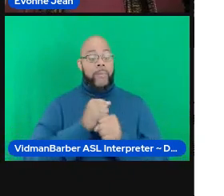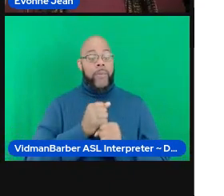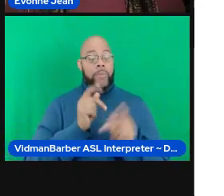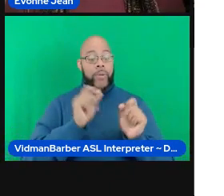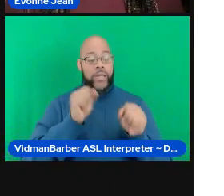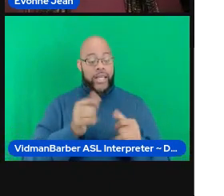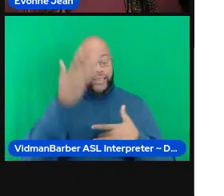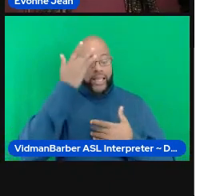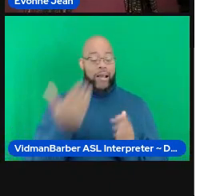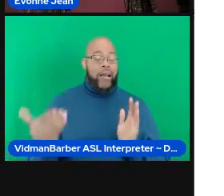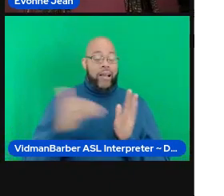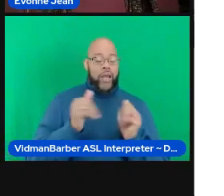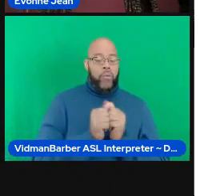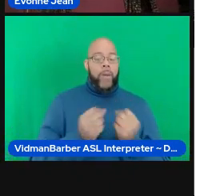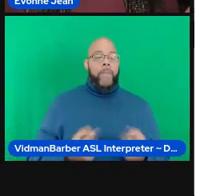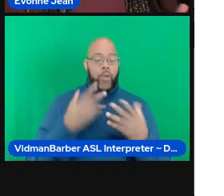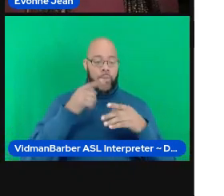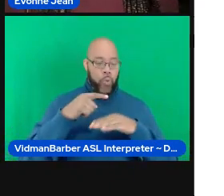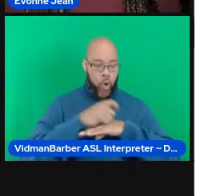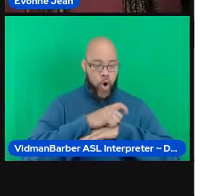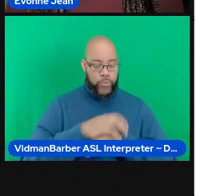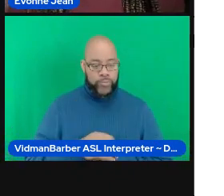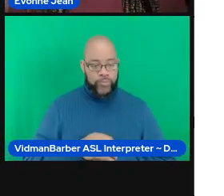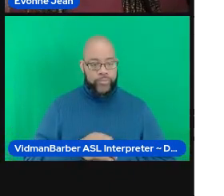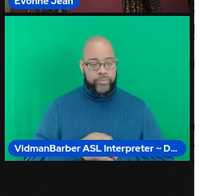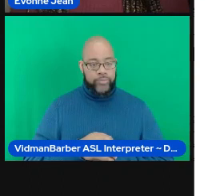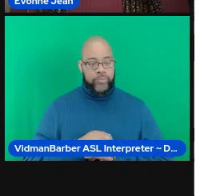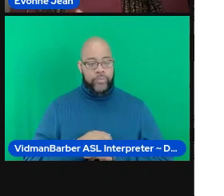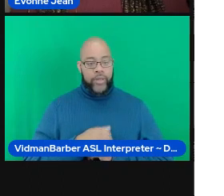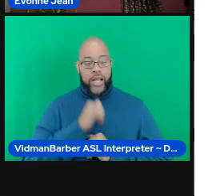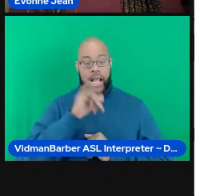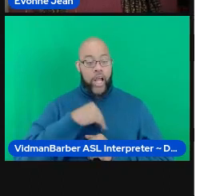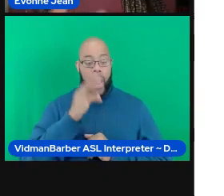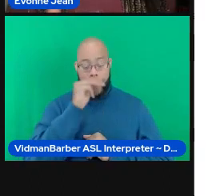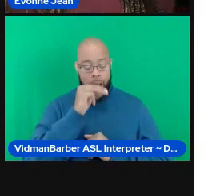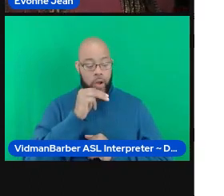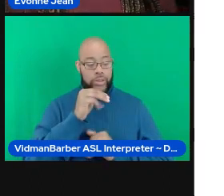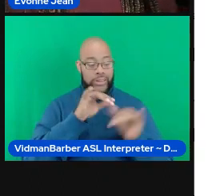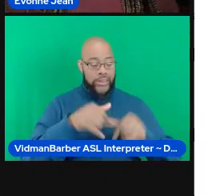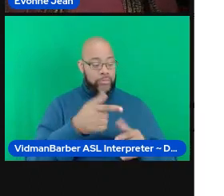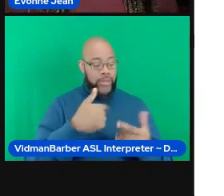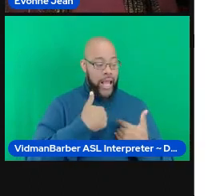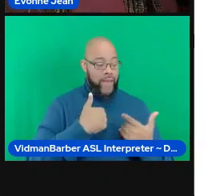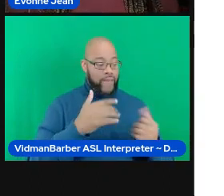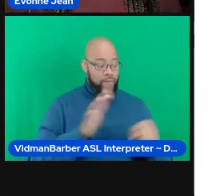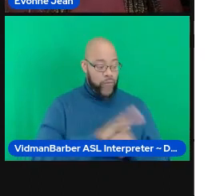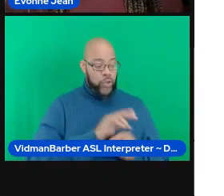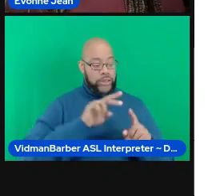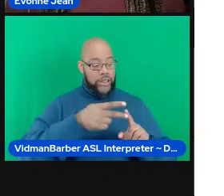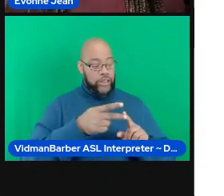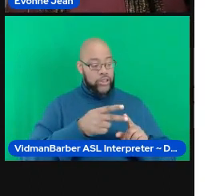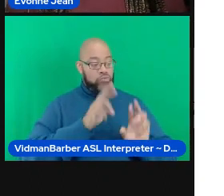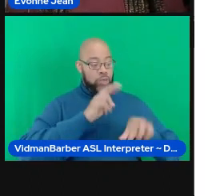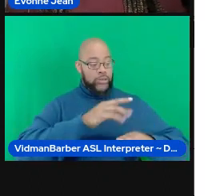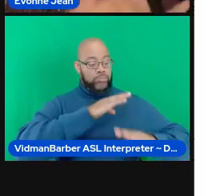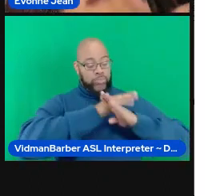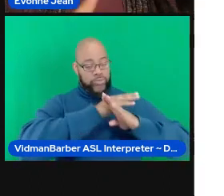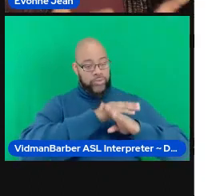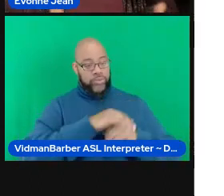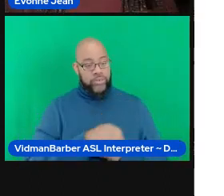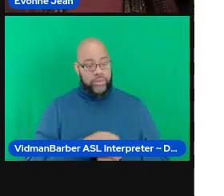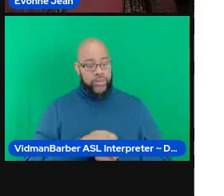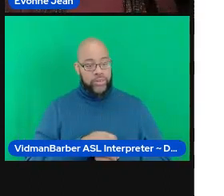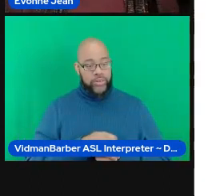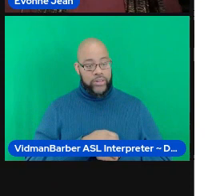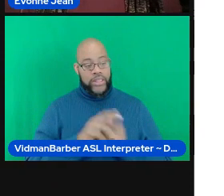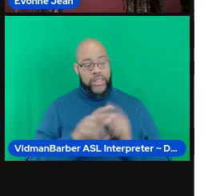reinfection with multiple worms. Unlike our mouse model systems, where mice do develop a robust secondary immune response, secondary type